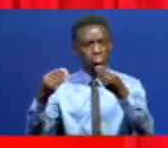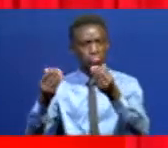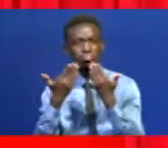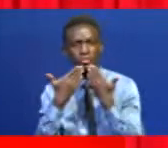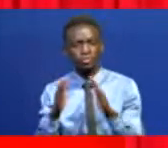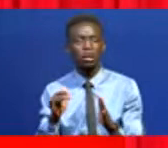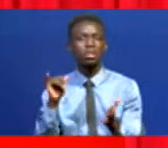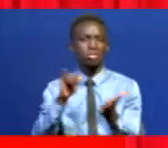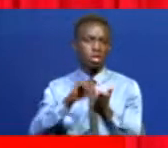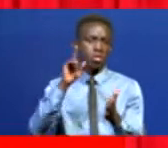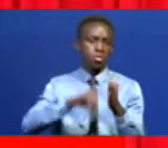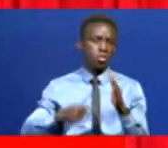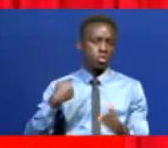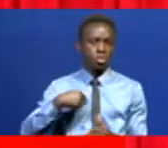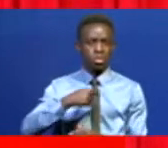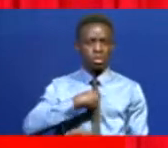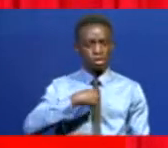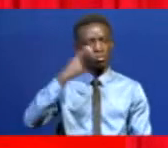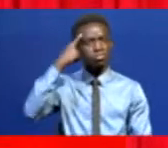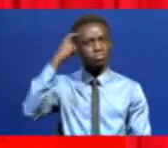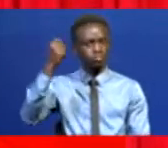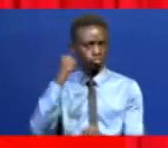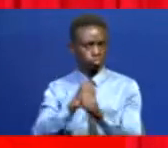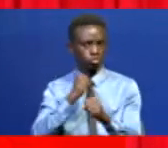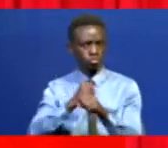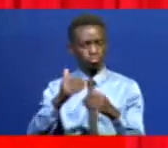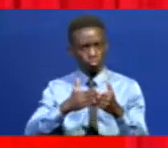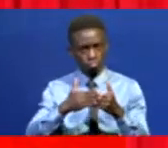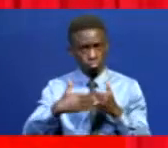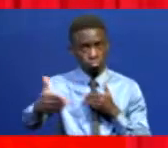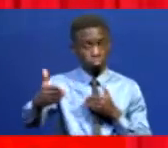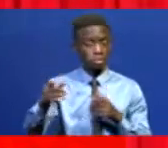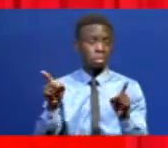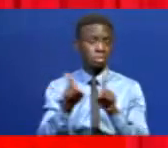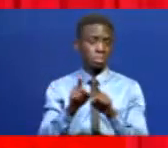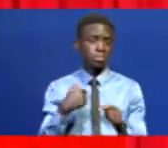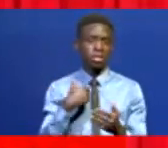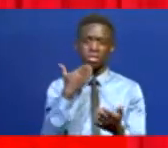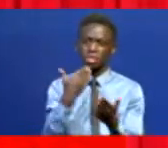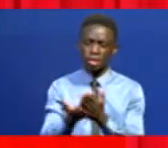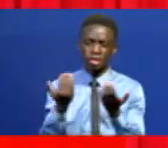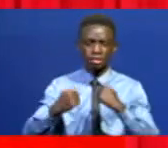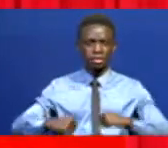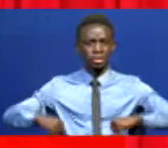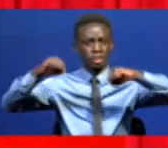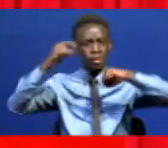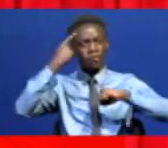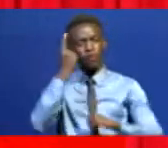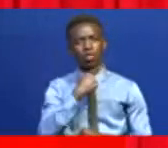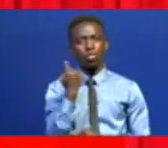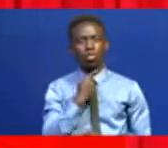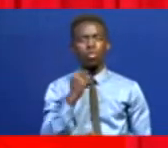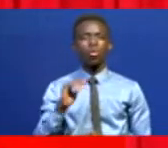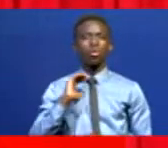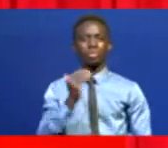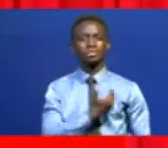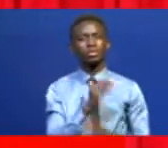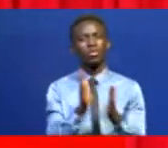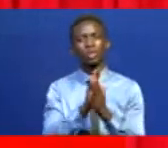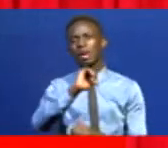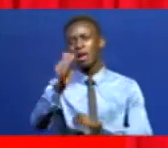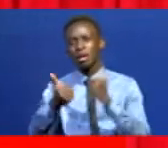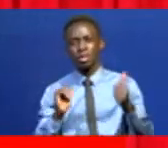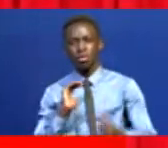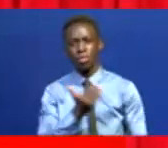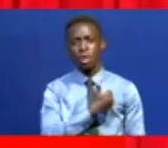Your Excellency, moving forward. And also allow me to thank the chairman of the committee and the entire committee, Your Excellency, because